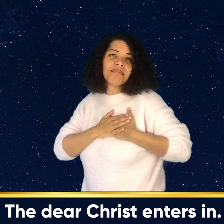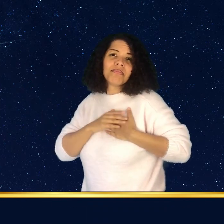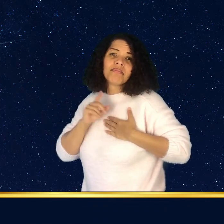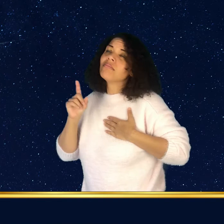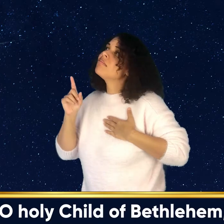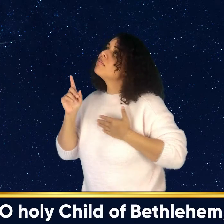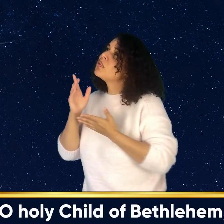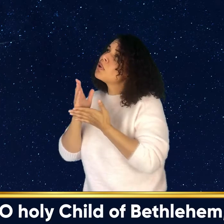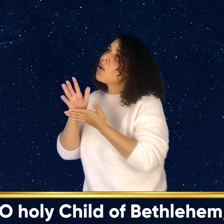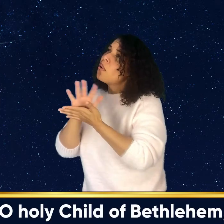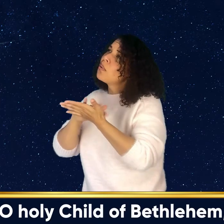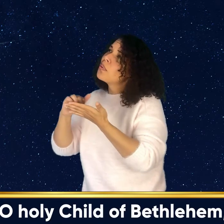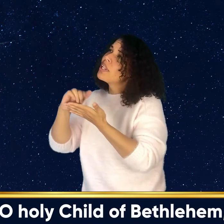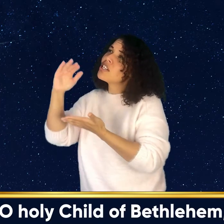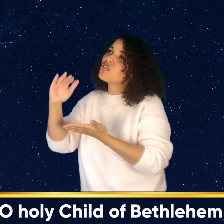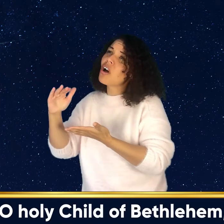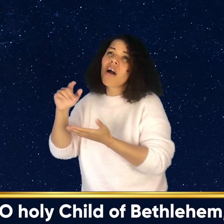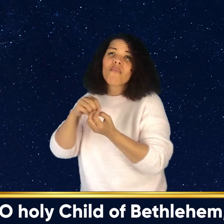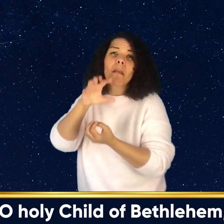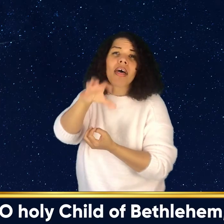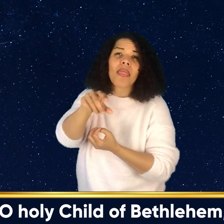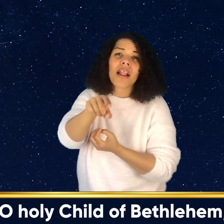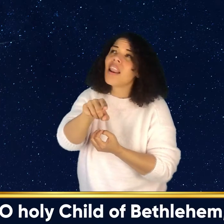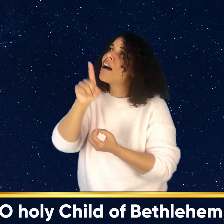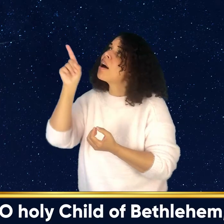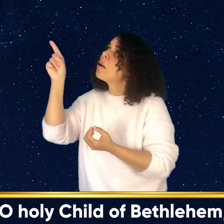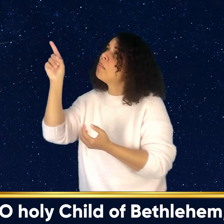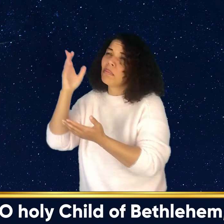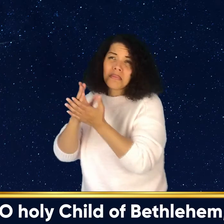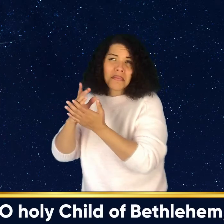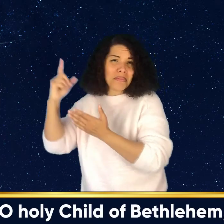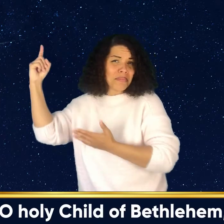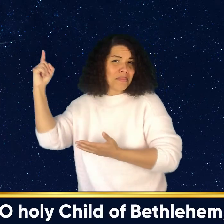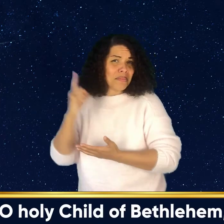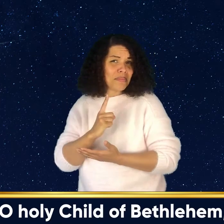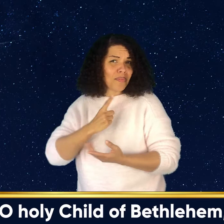in. O holy child of Bethlehem,